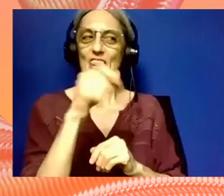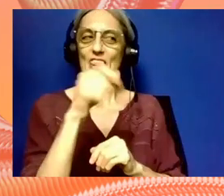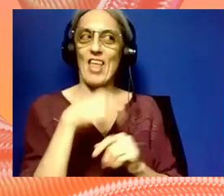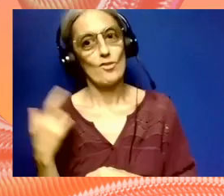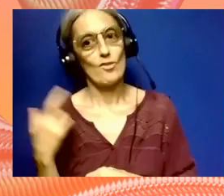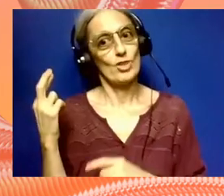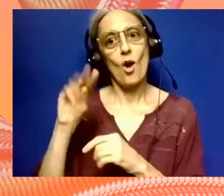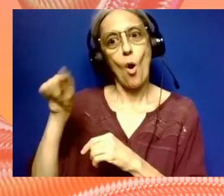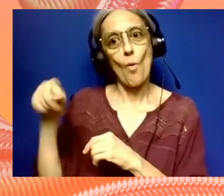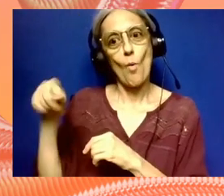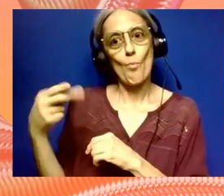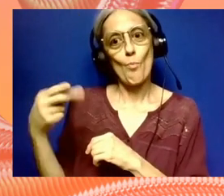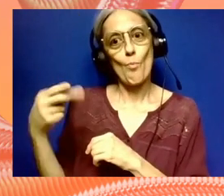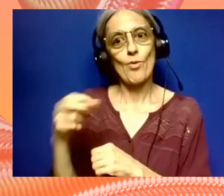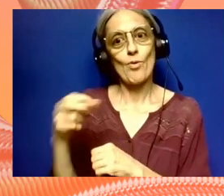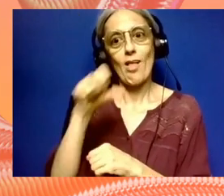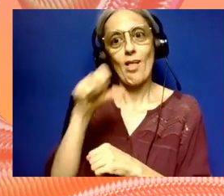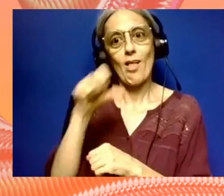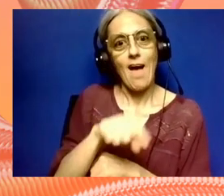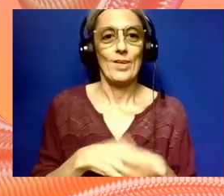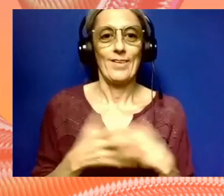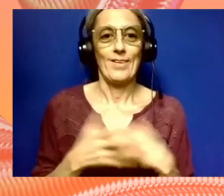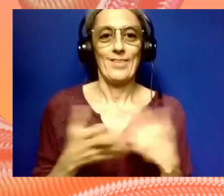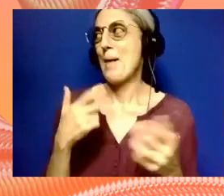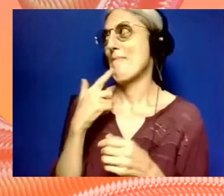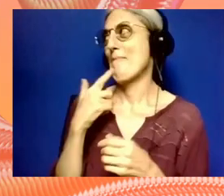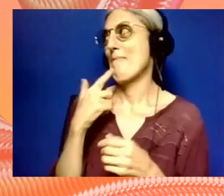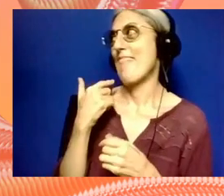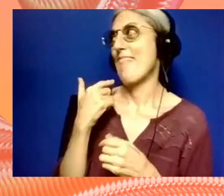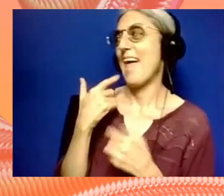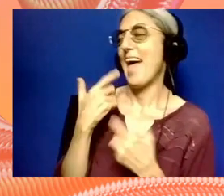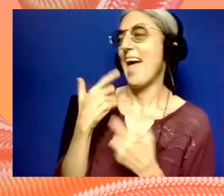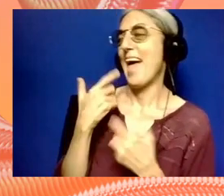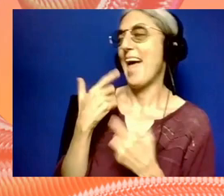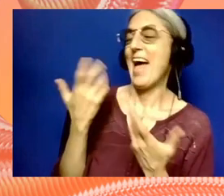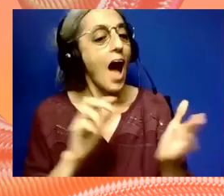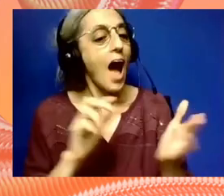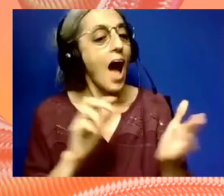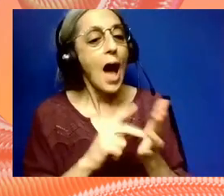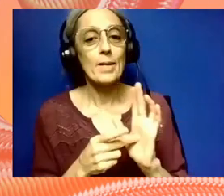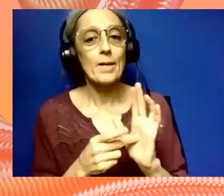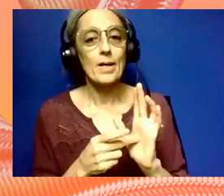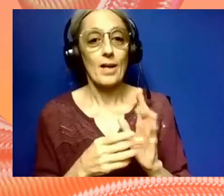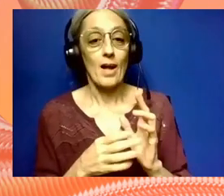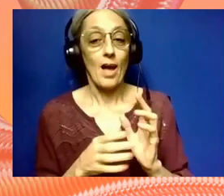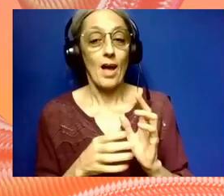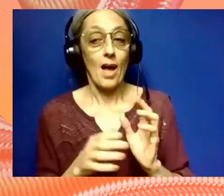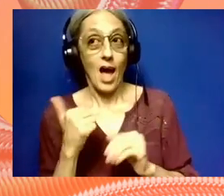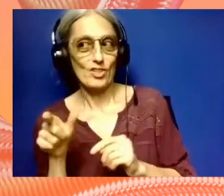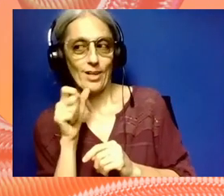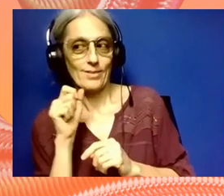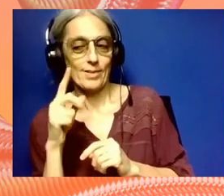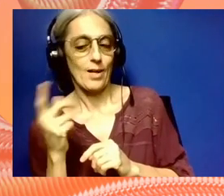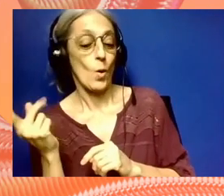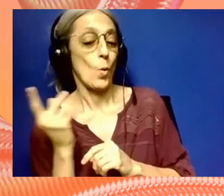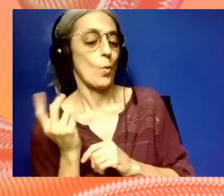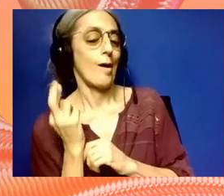You get me in a lawsuit. You know, I mean, I won't tell if she doesn't tell. Me and Oprah are